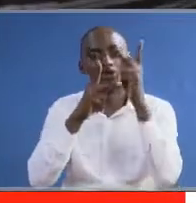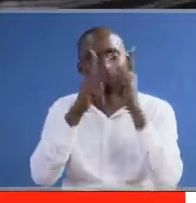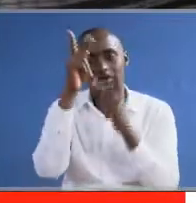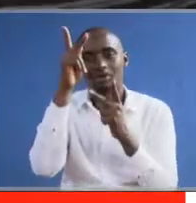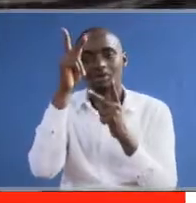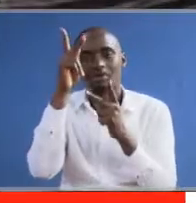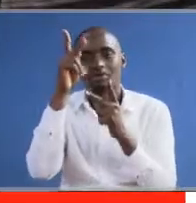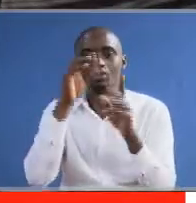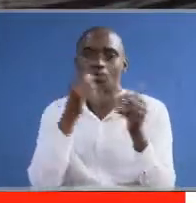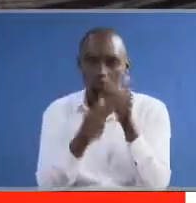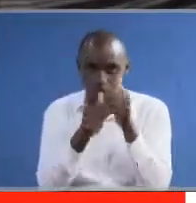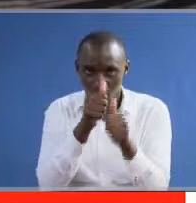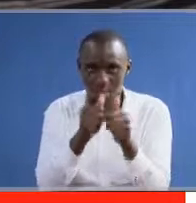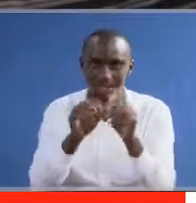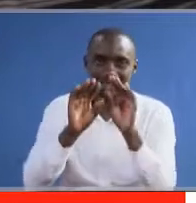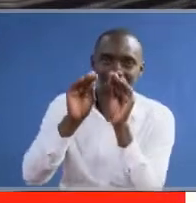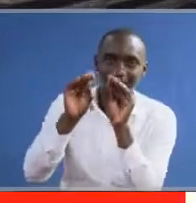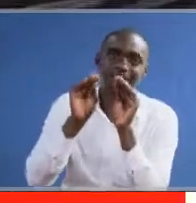teaching.